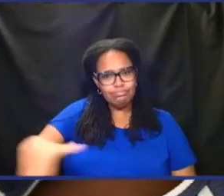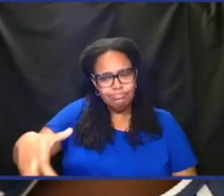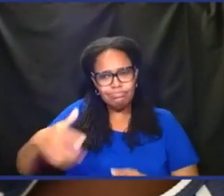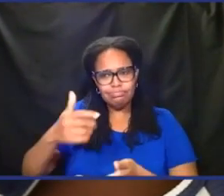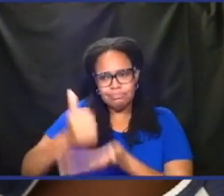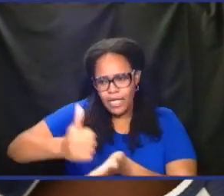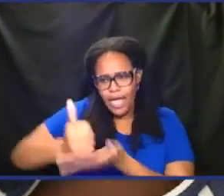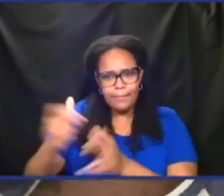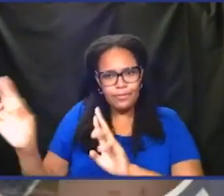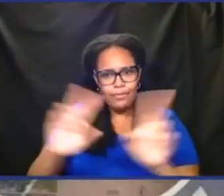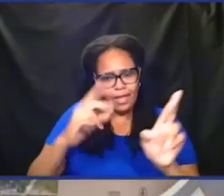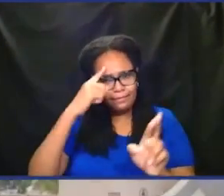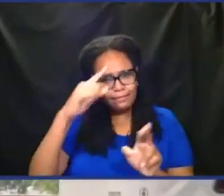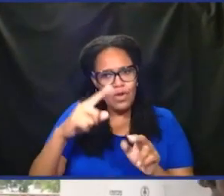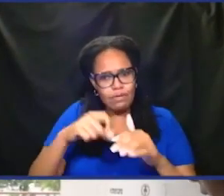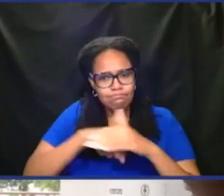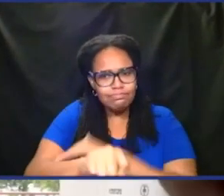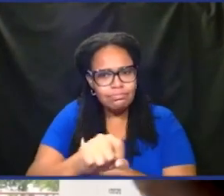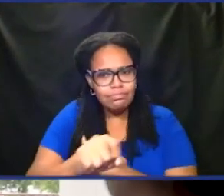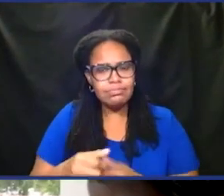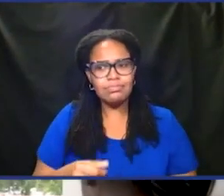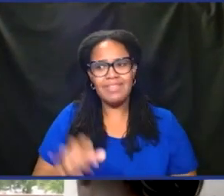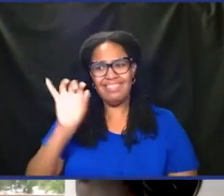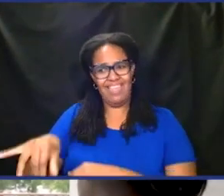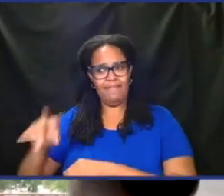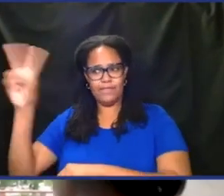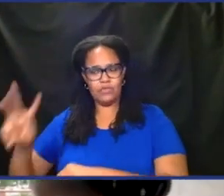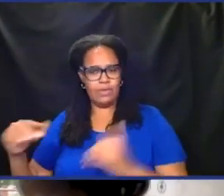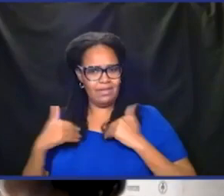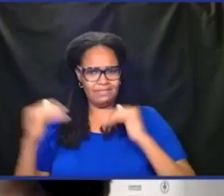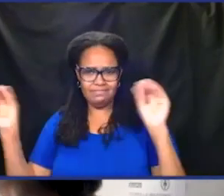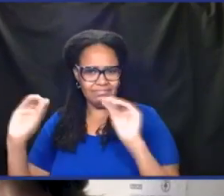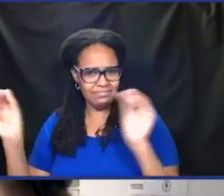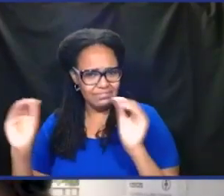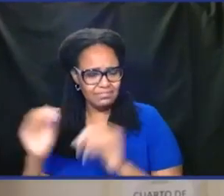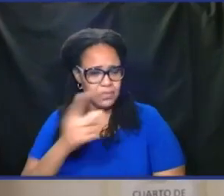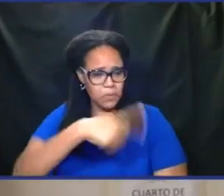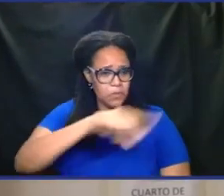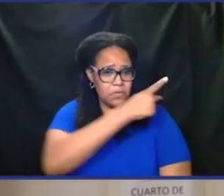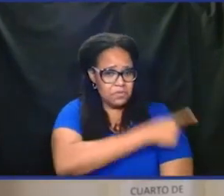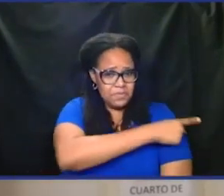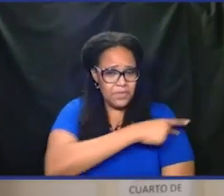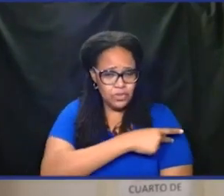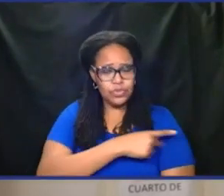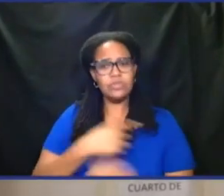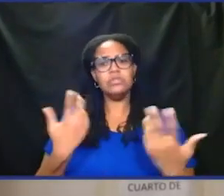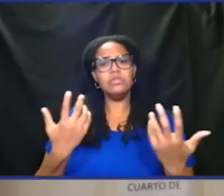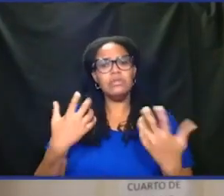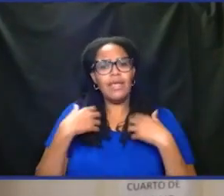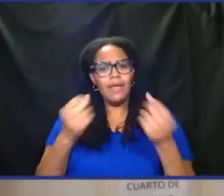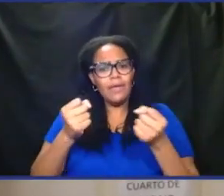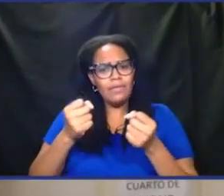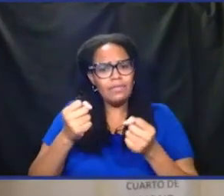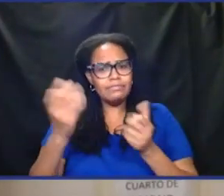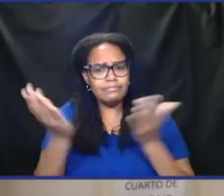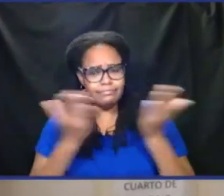in Venezuela. For these patients, healthcare is a chance at a full productive